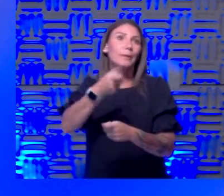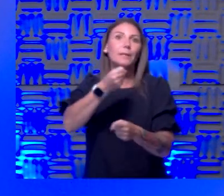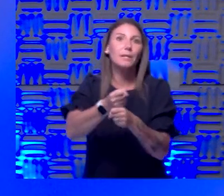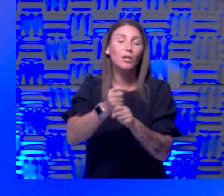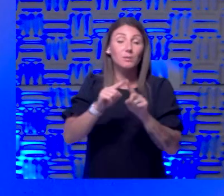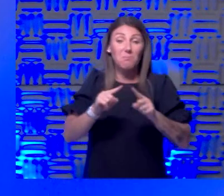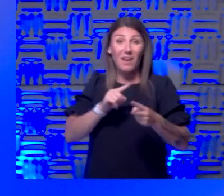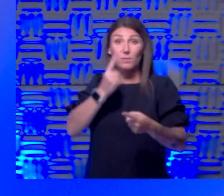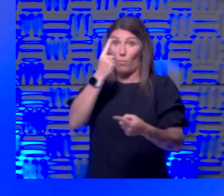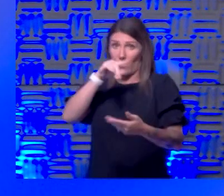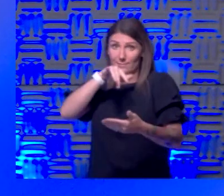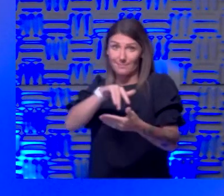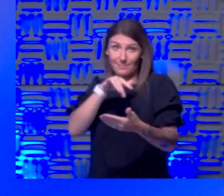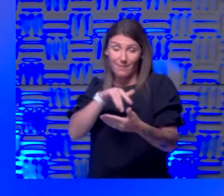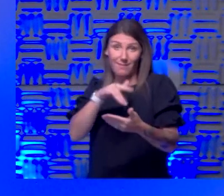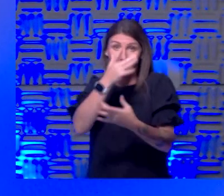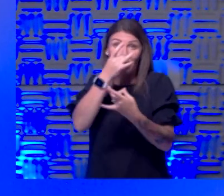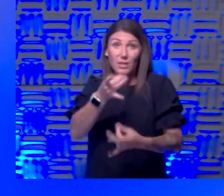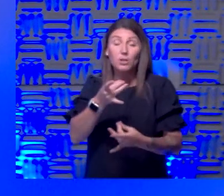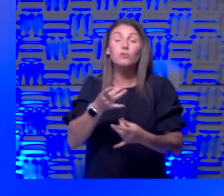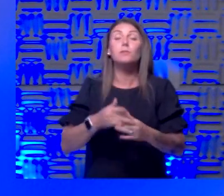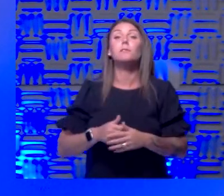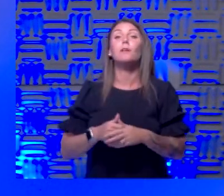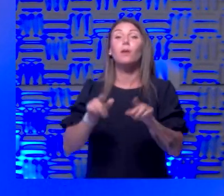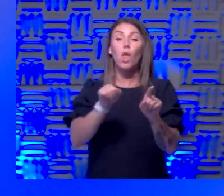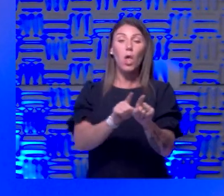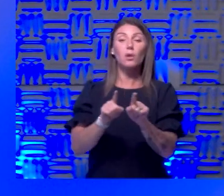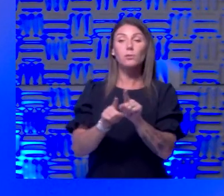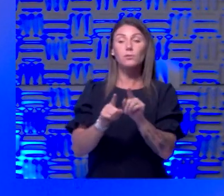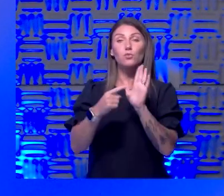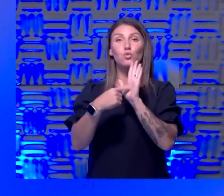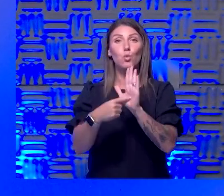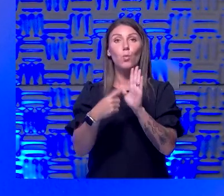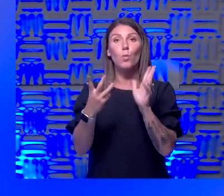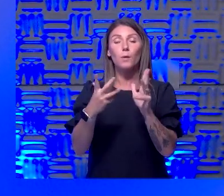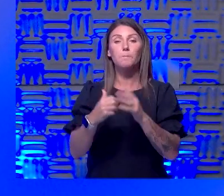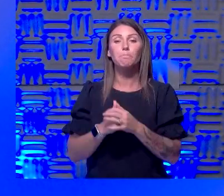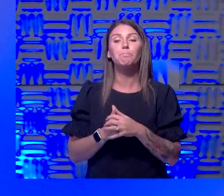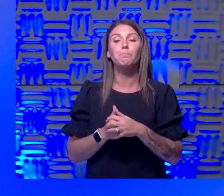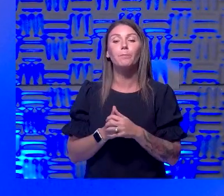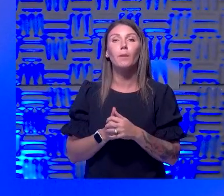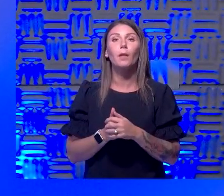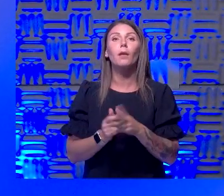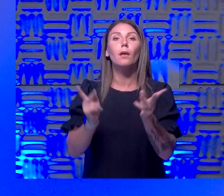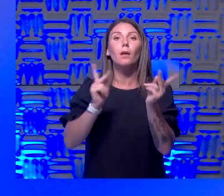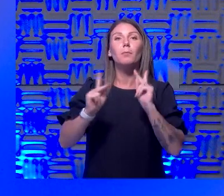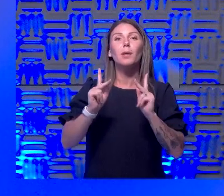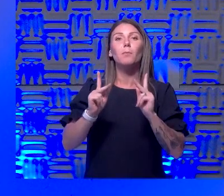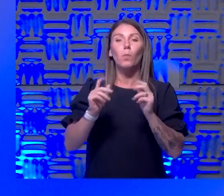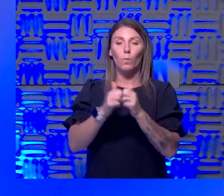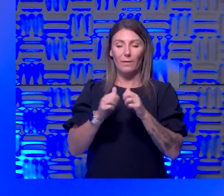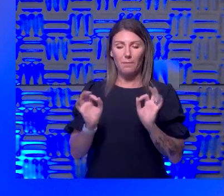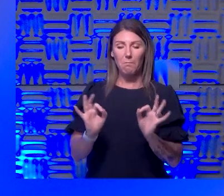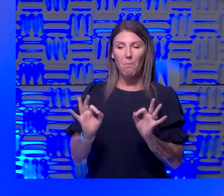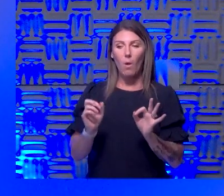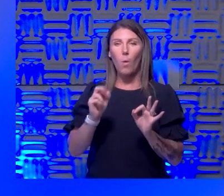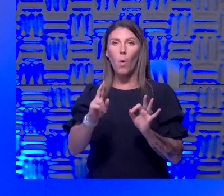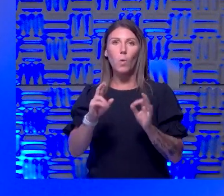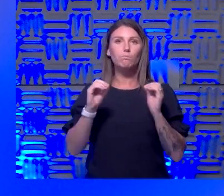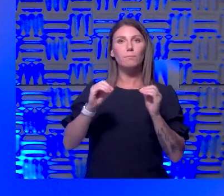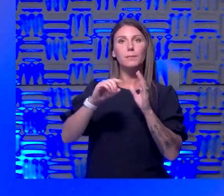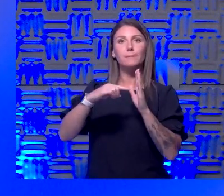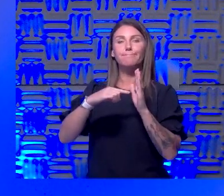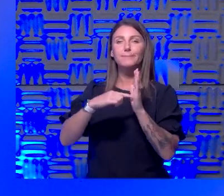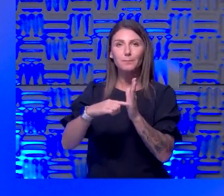study. Interestingly, it did also show that people with milder or asymptomatic disease, just